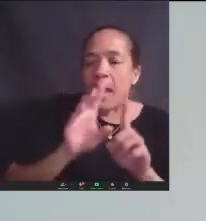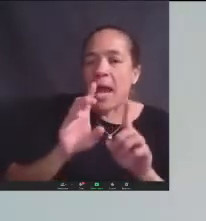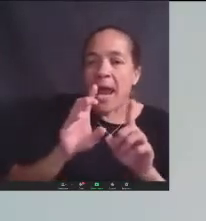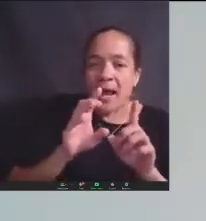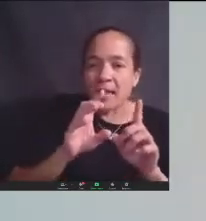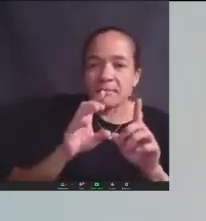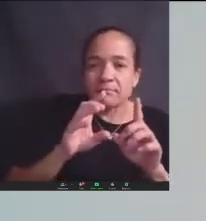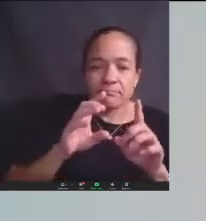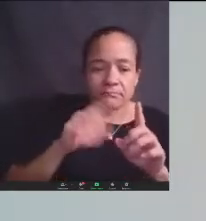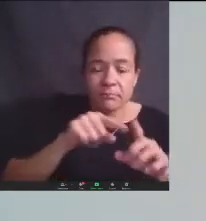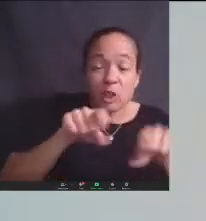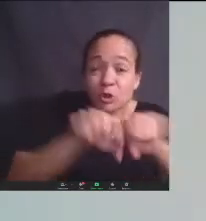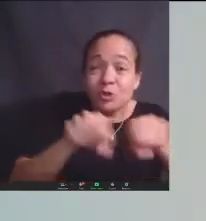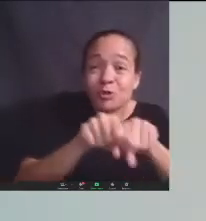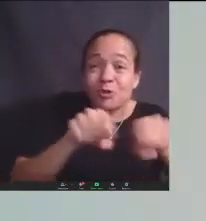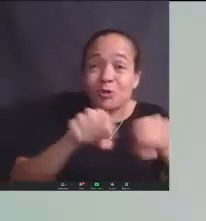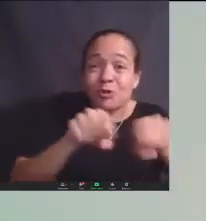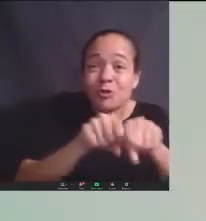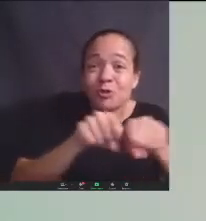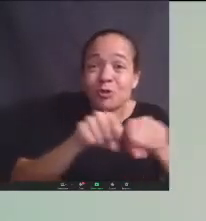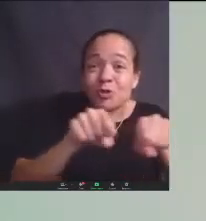designers. The point is,